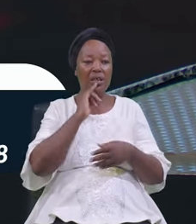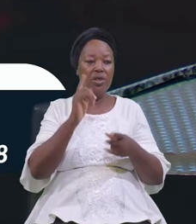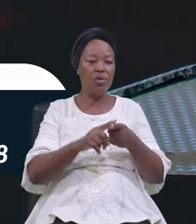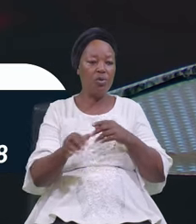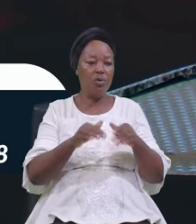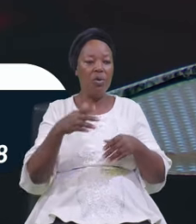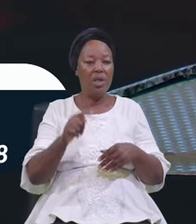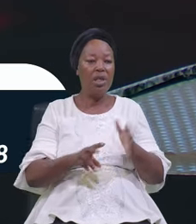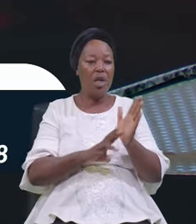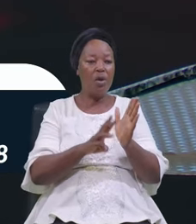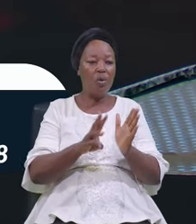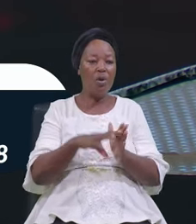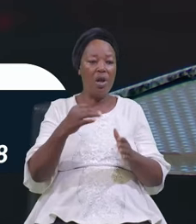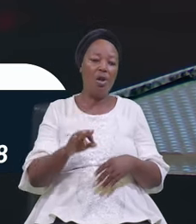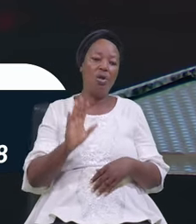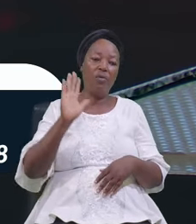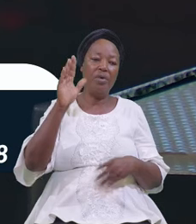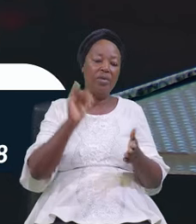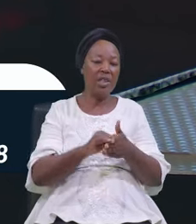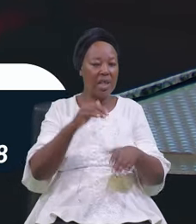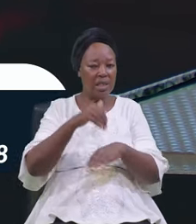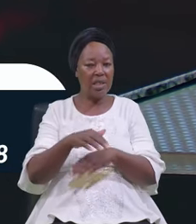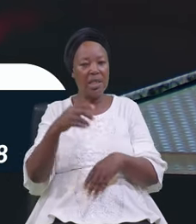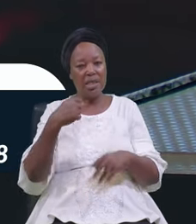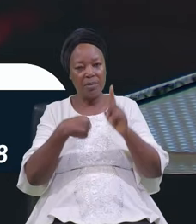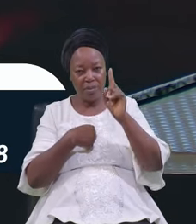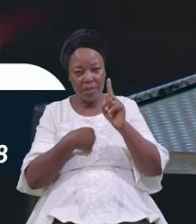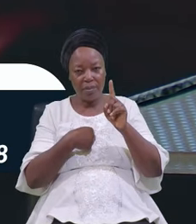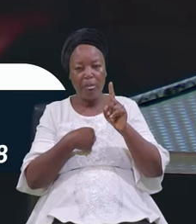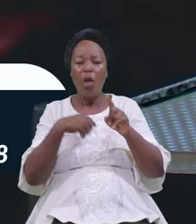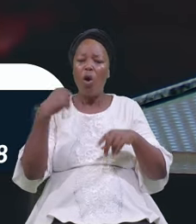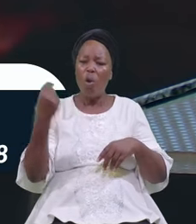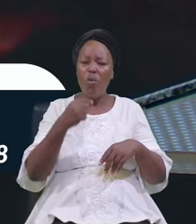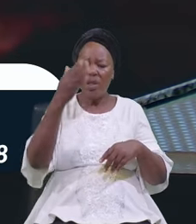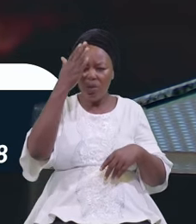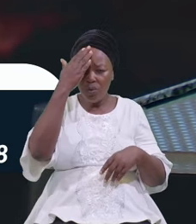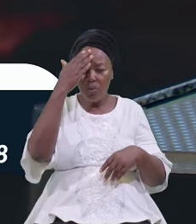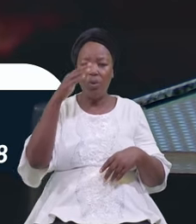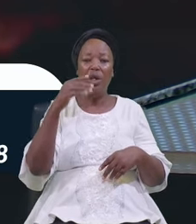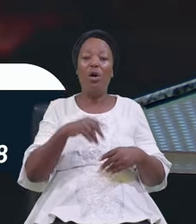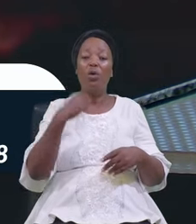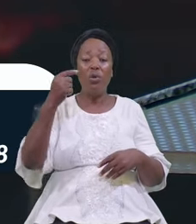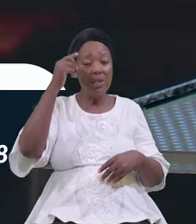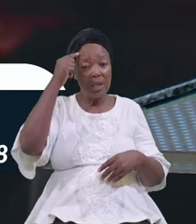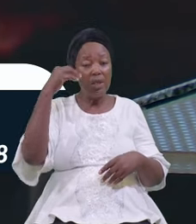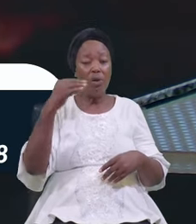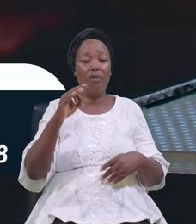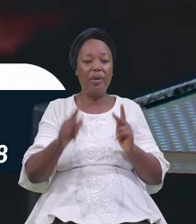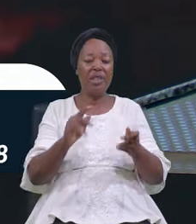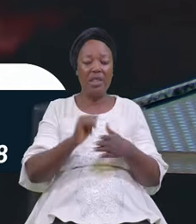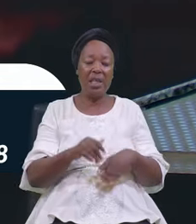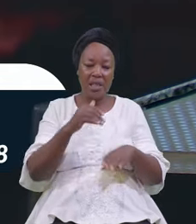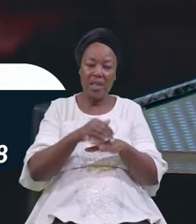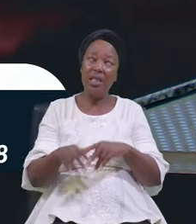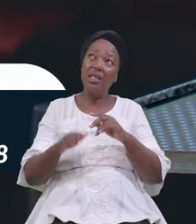that sent me. Always conscious about the one that sent him. The people that say, well, I know